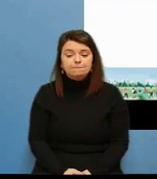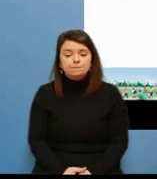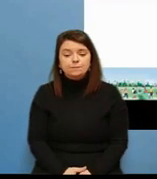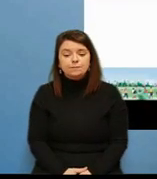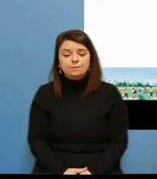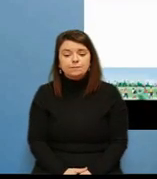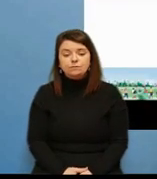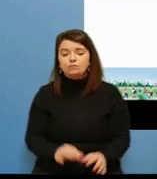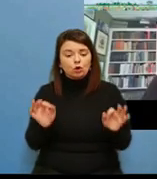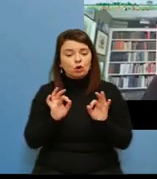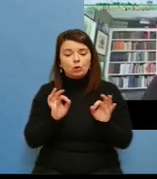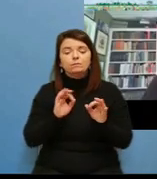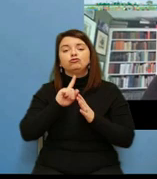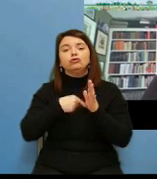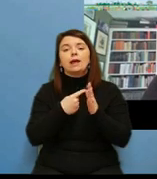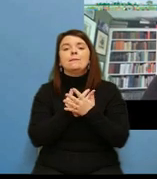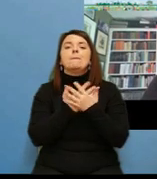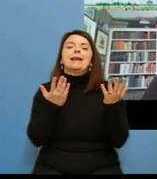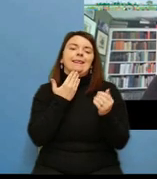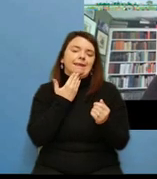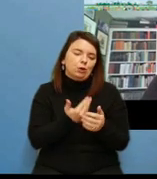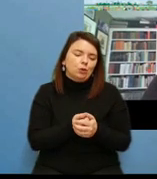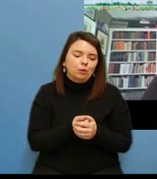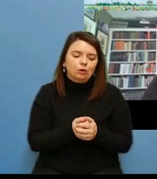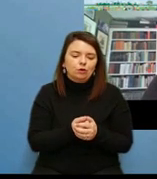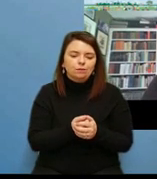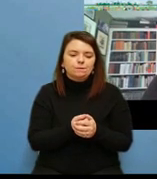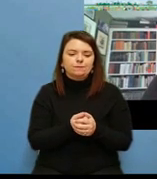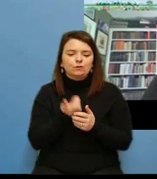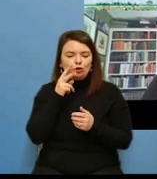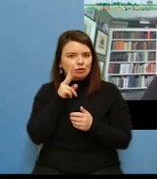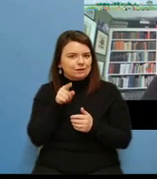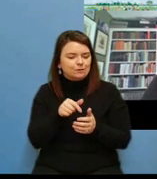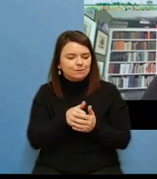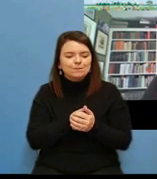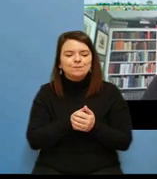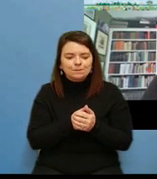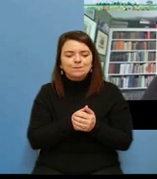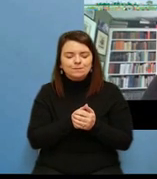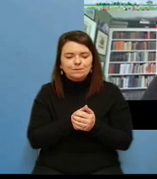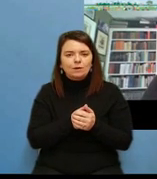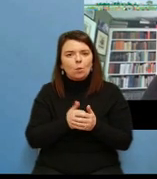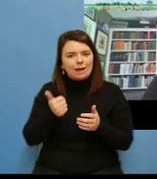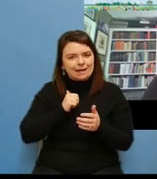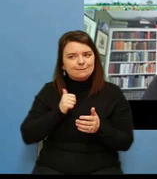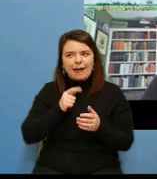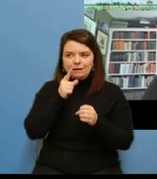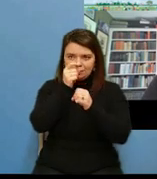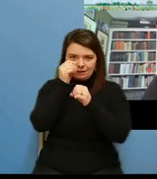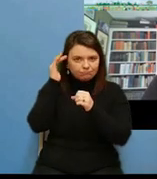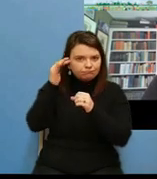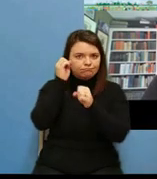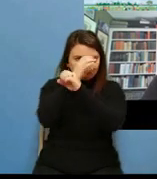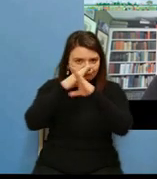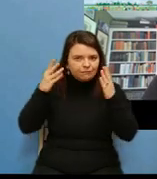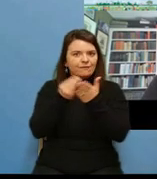Any other questions for James? No, James, many thanks. Good to see. We expect